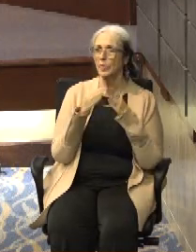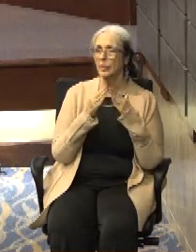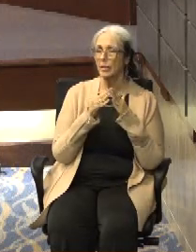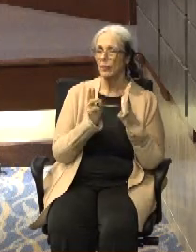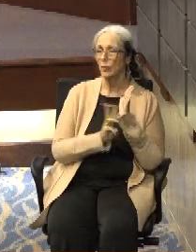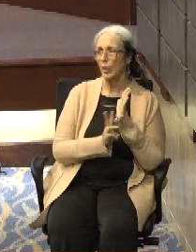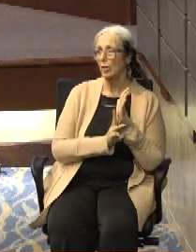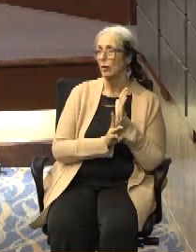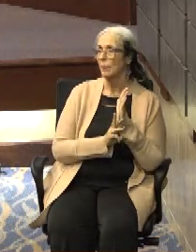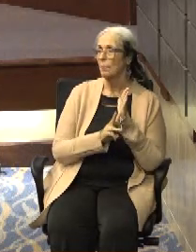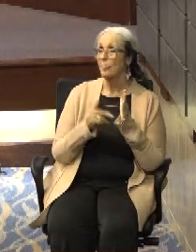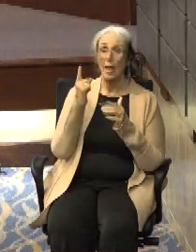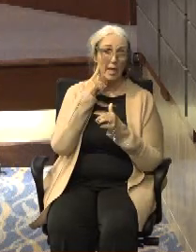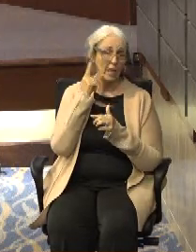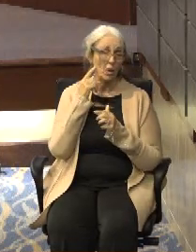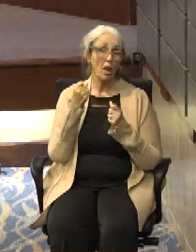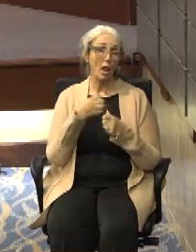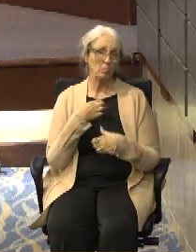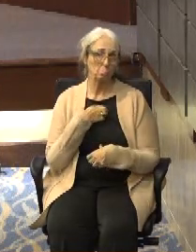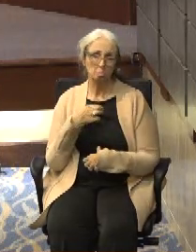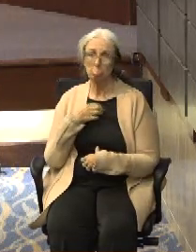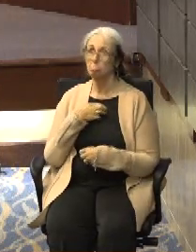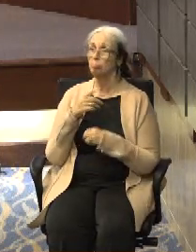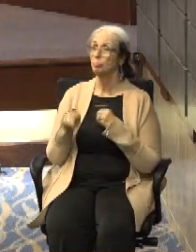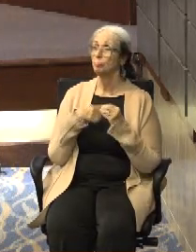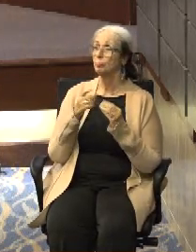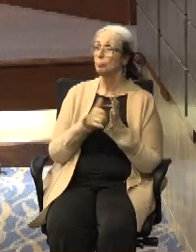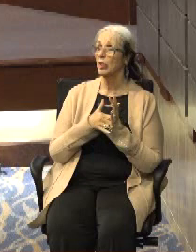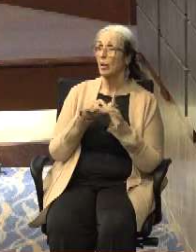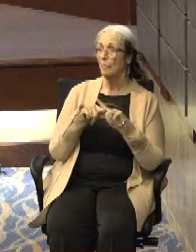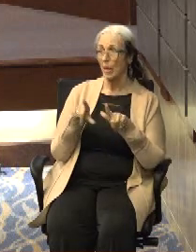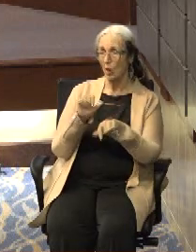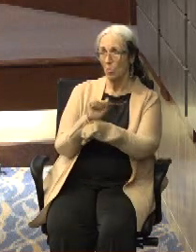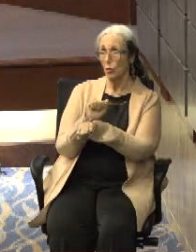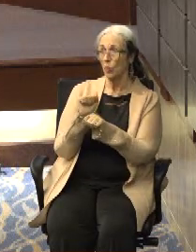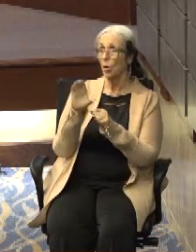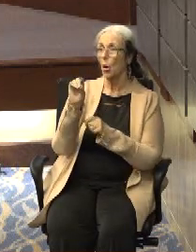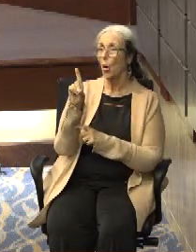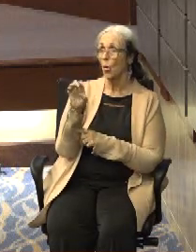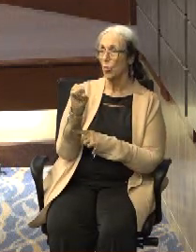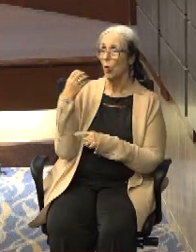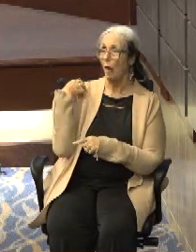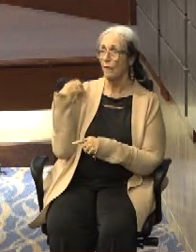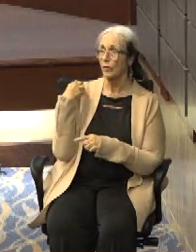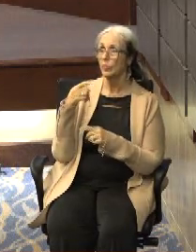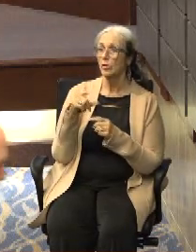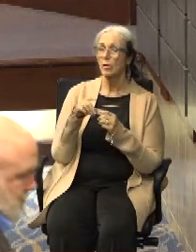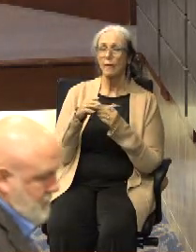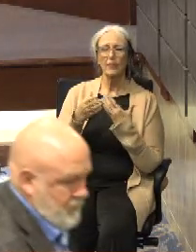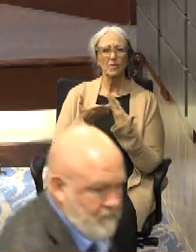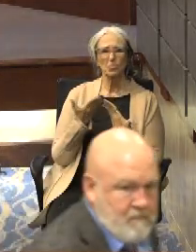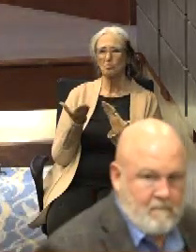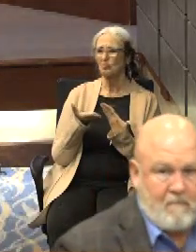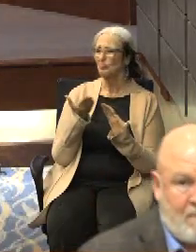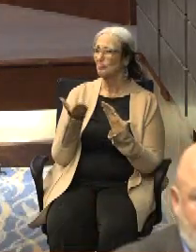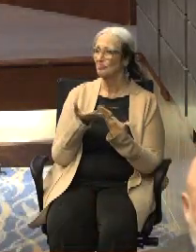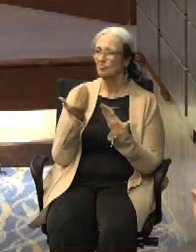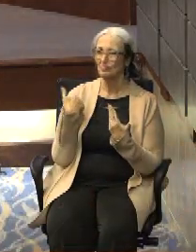Waco. I hear a lot of complaints about it, but I work with the code enforcement officers and they are so lenient.